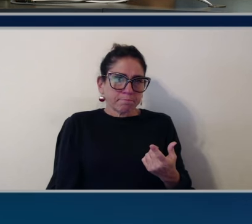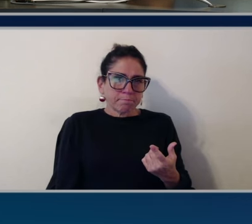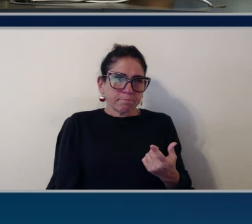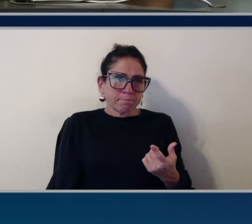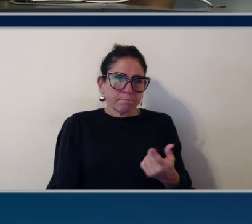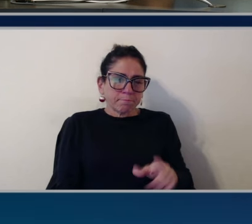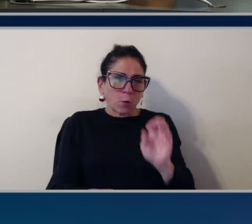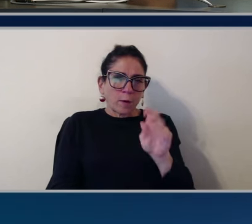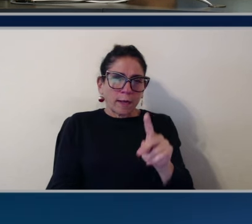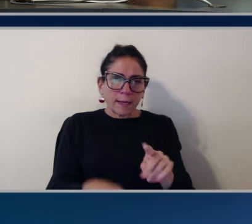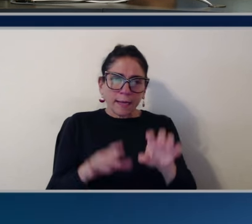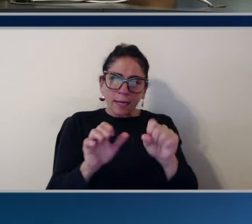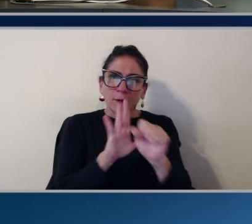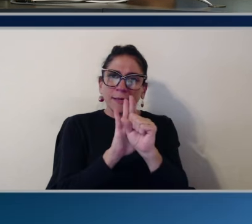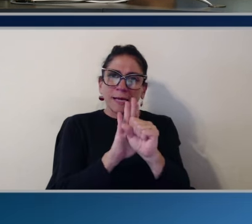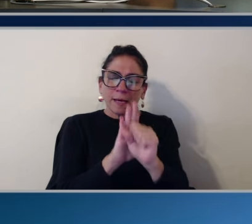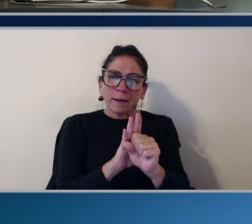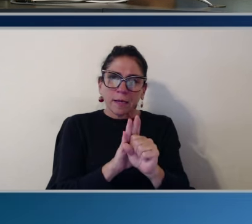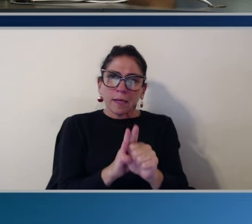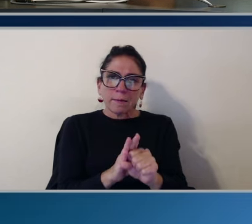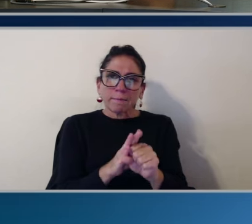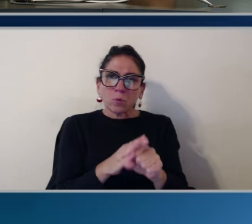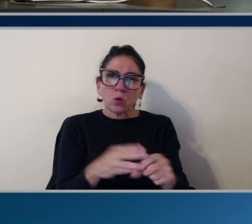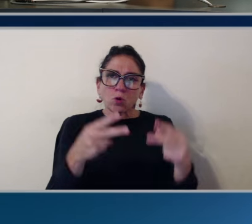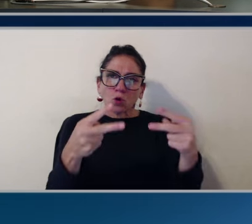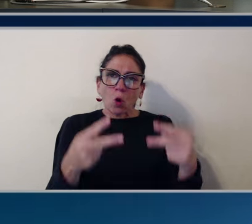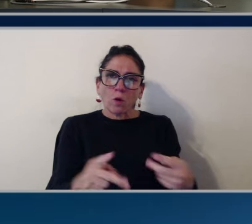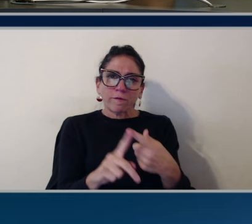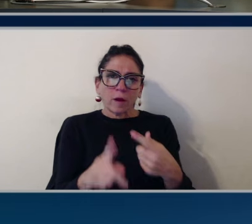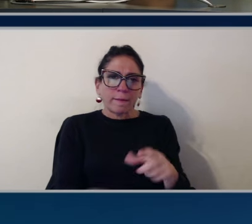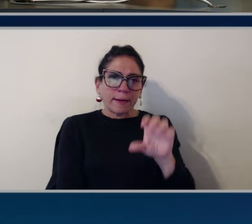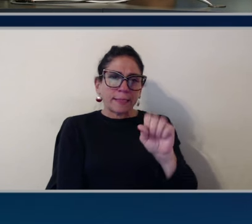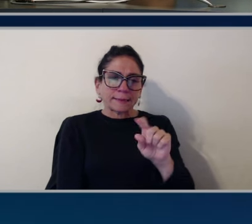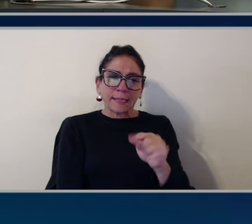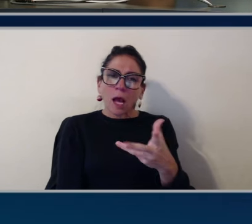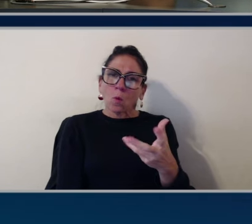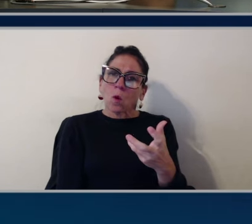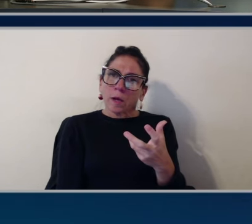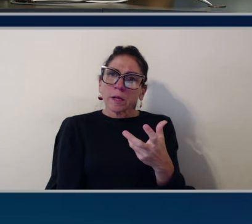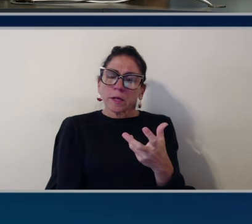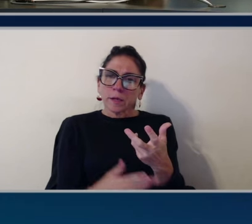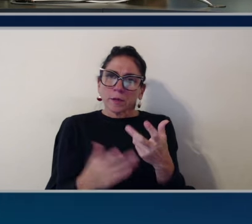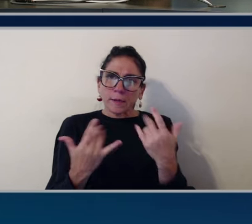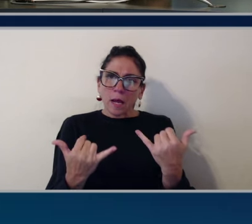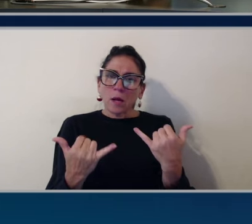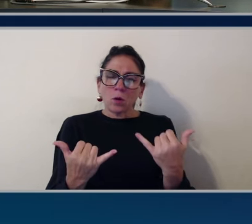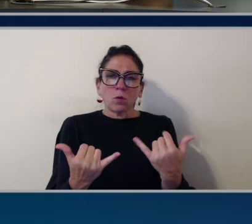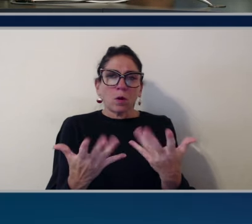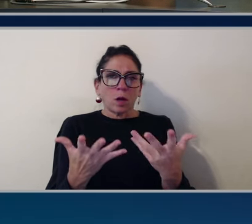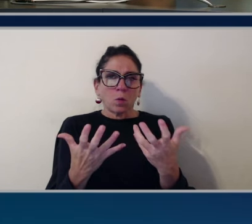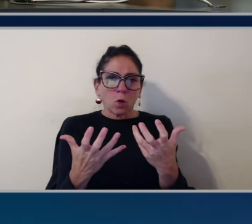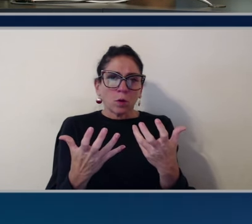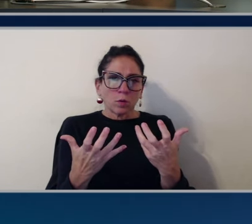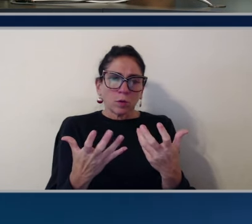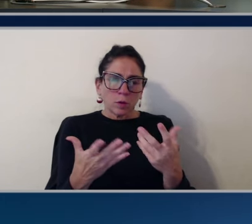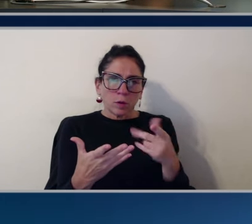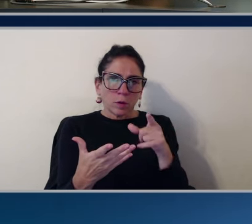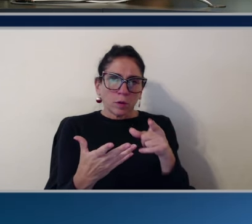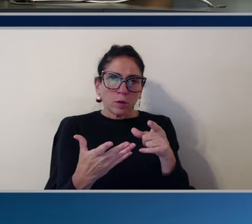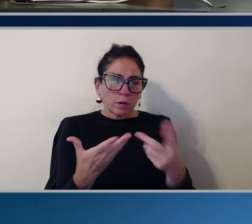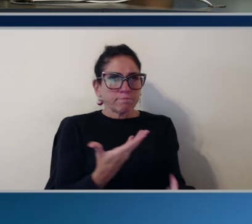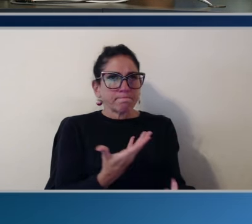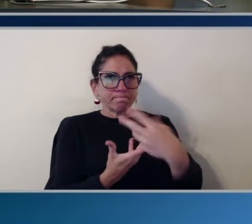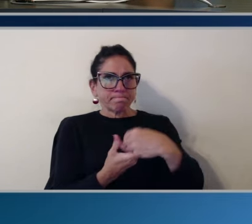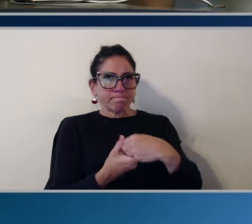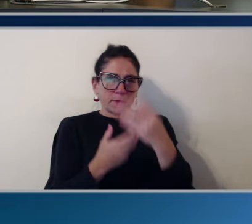can you give me sample code to import data from S3? Okay. So what I want to do now is I want to import this data from S3 and store